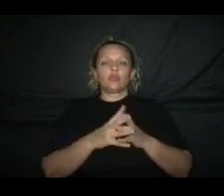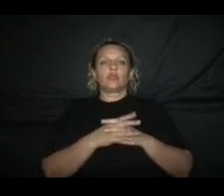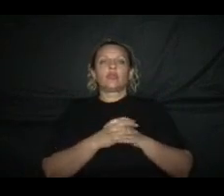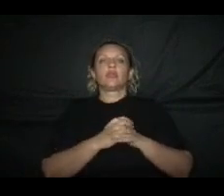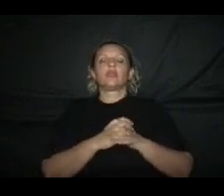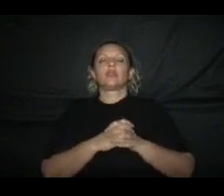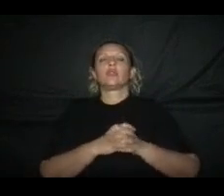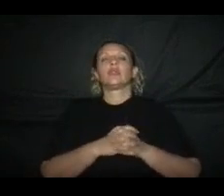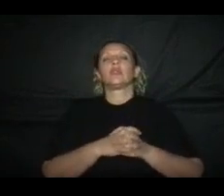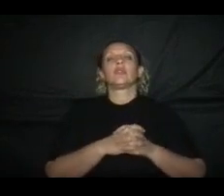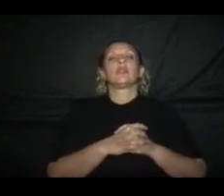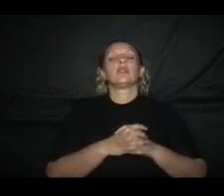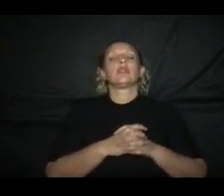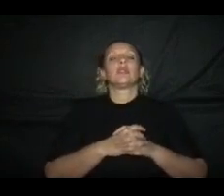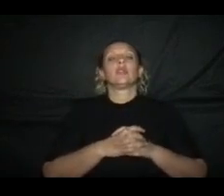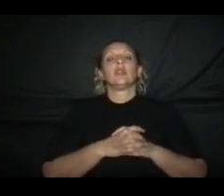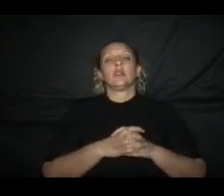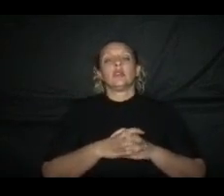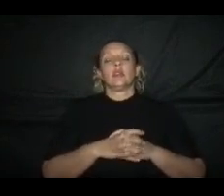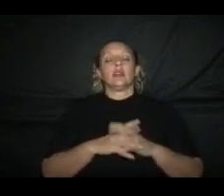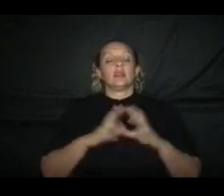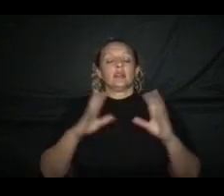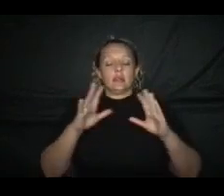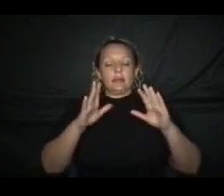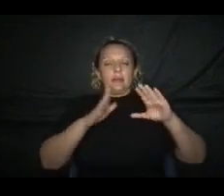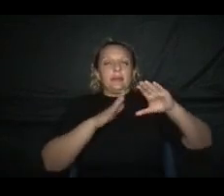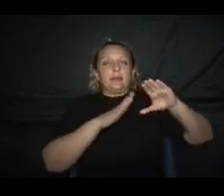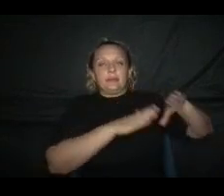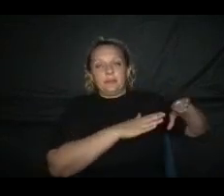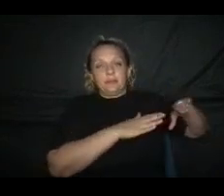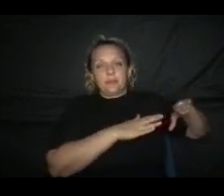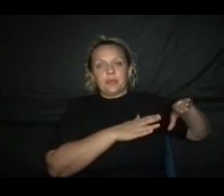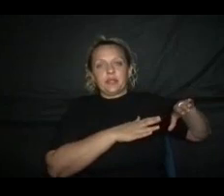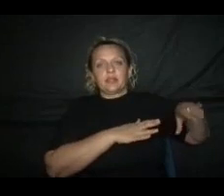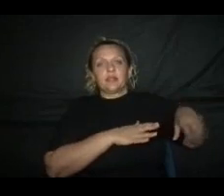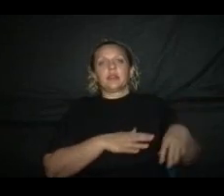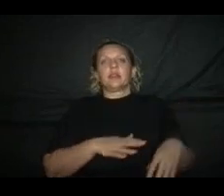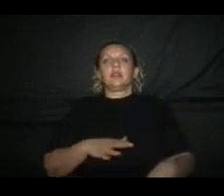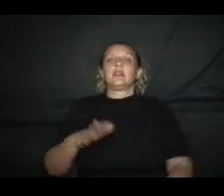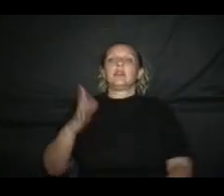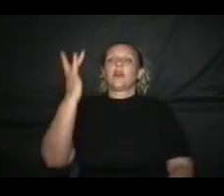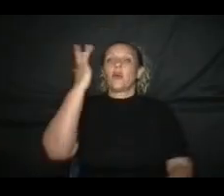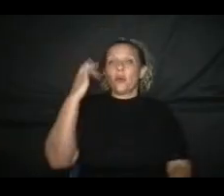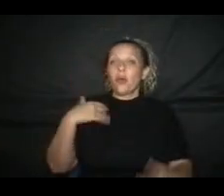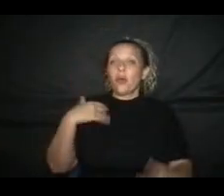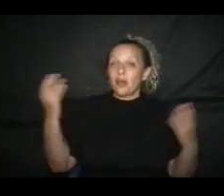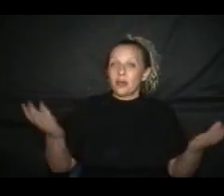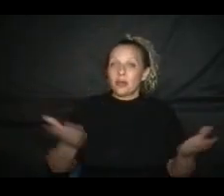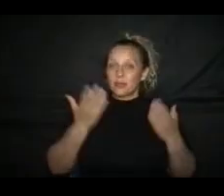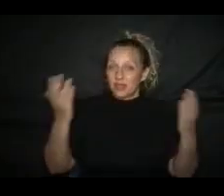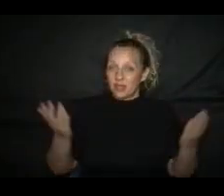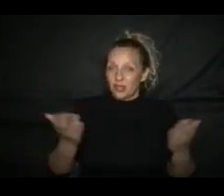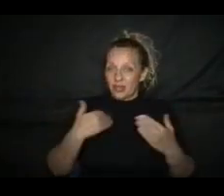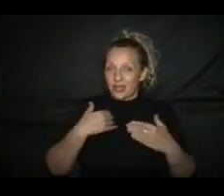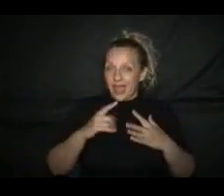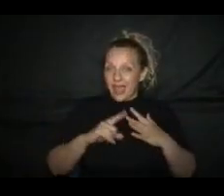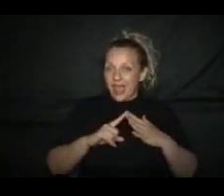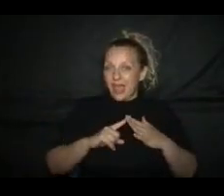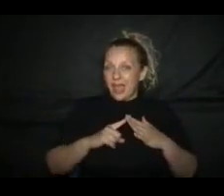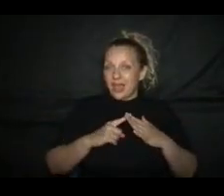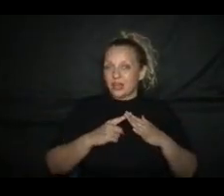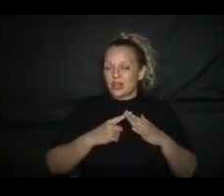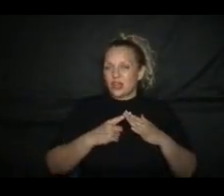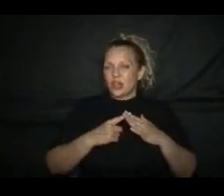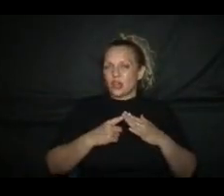fantastic city. But relative to why I'm up here, it's because I'm starting to read a lot and I'm